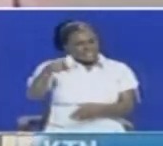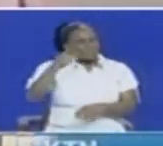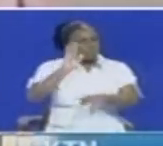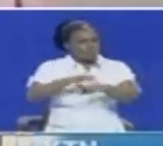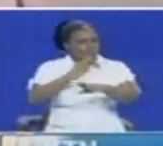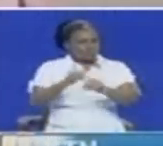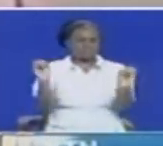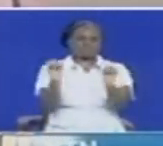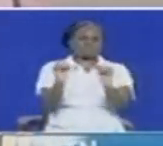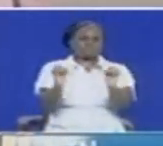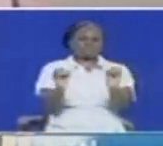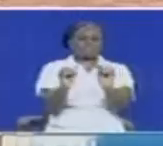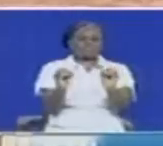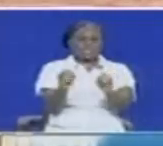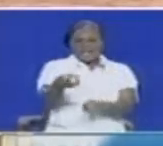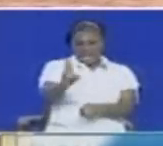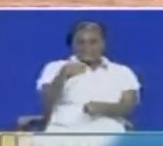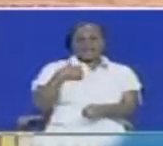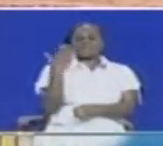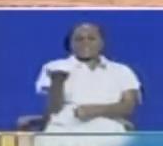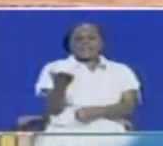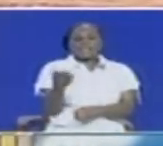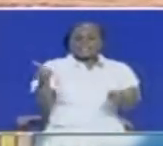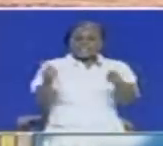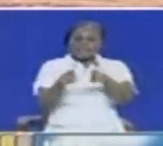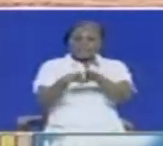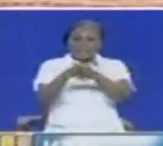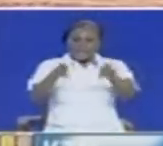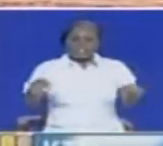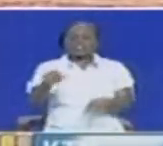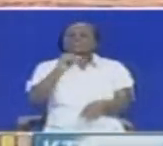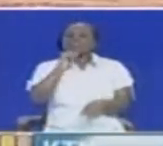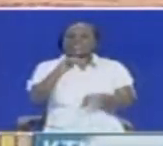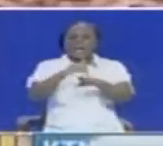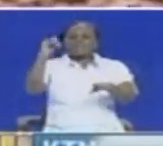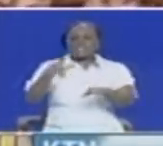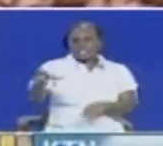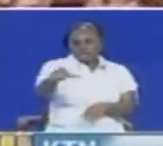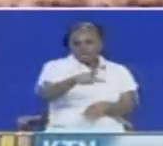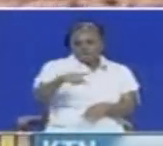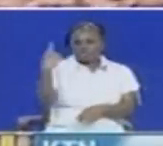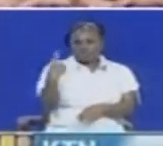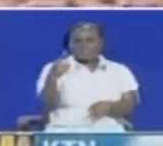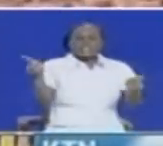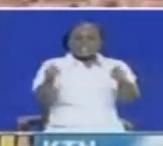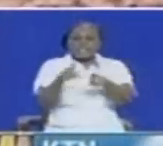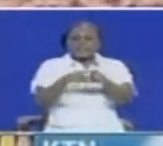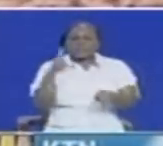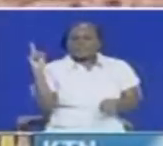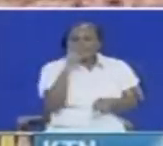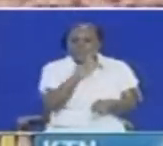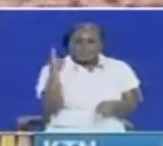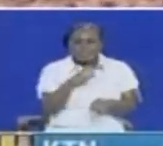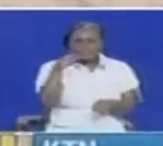kwamba ulipofidia ikiwa umeshikiliwa bunduki. The salt farm's extension is not just affecting the locals, it is also threatening the meager